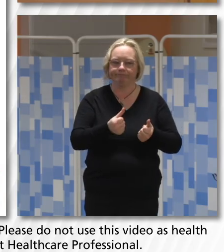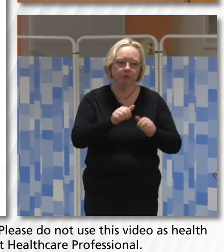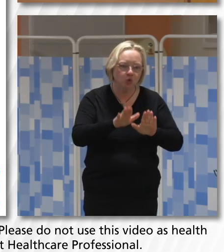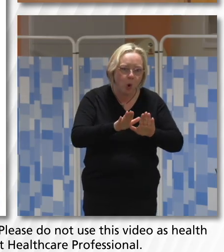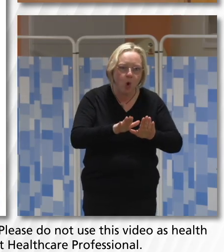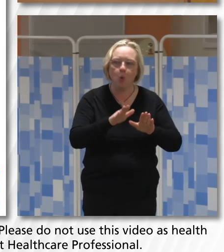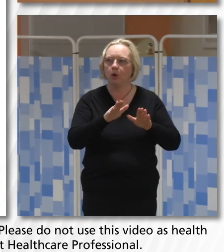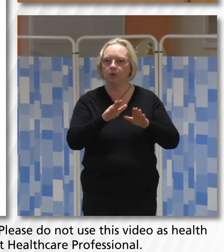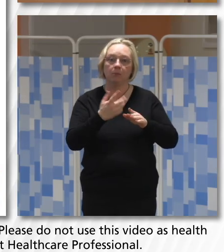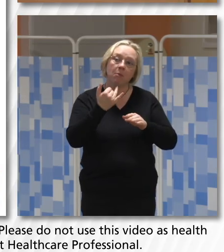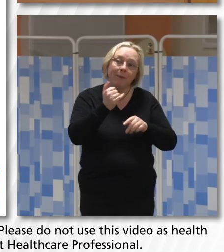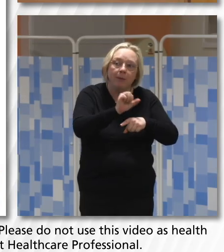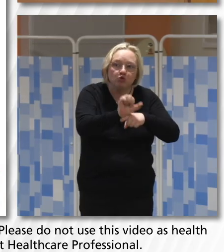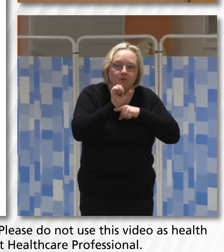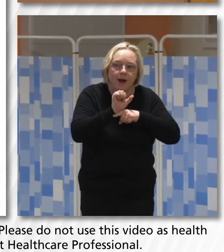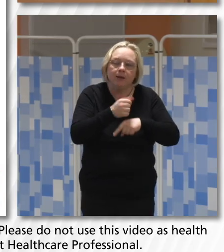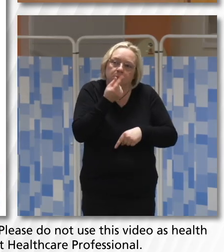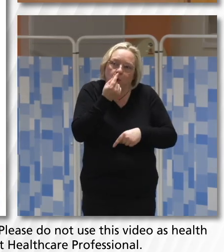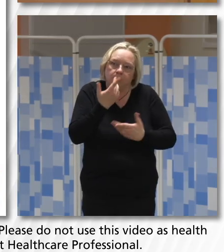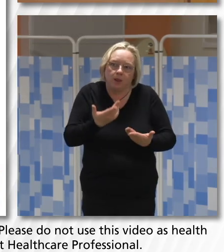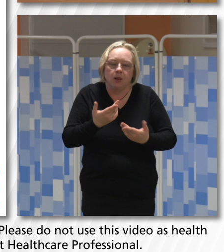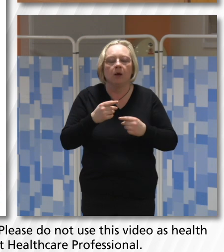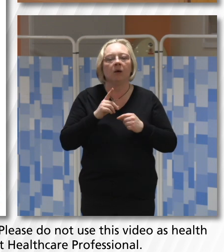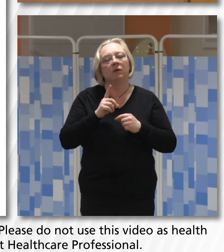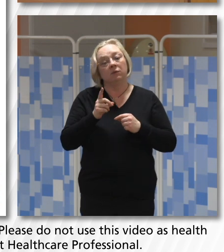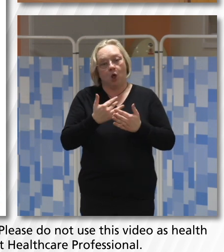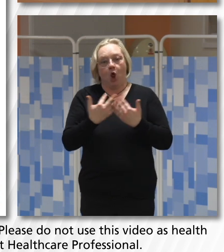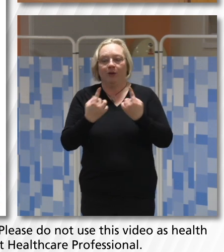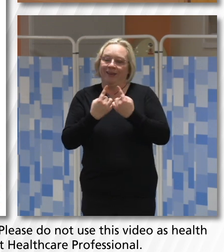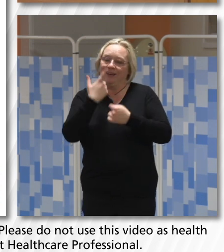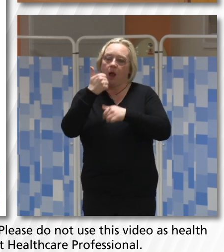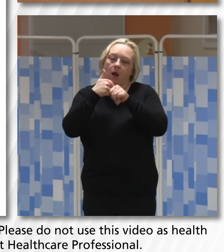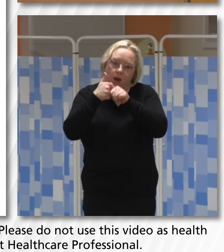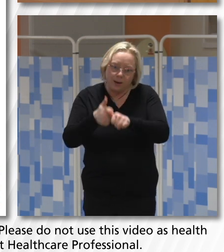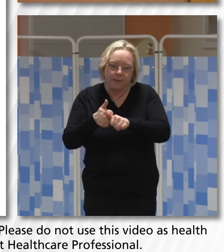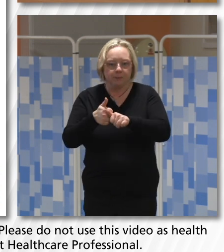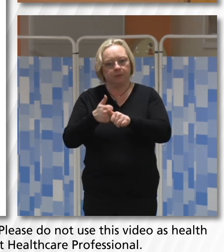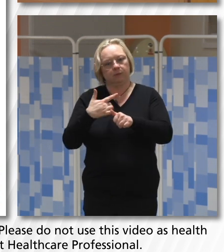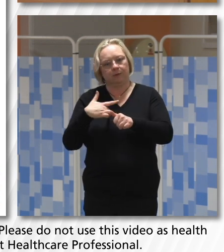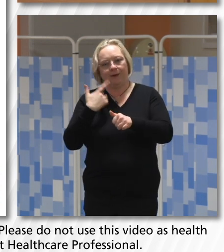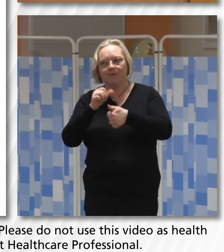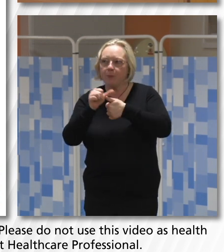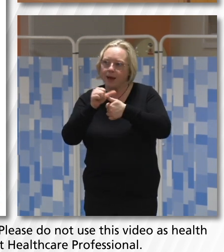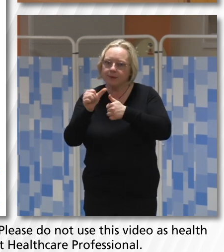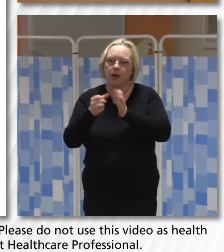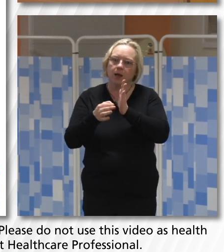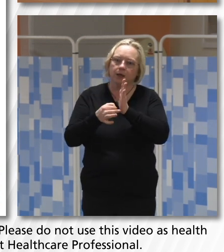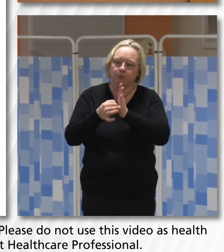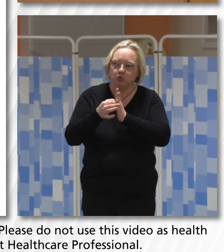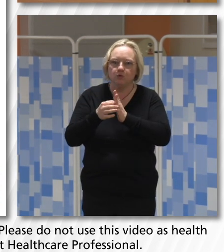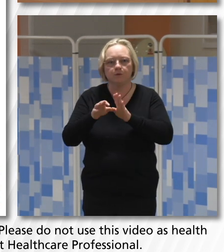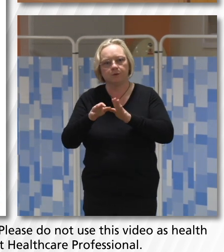perhaps prevent it. There are lots of things we can do that are very positive that can help people live well and possibly slow down the